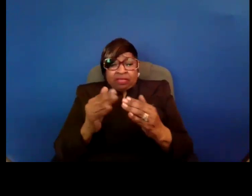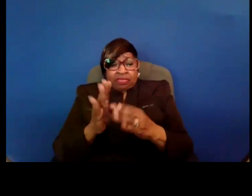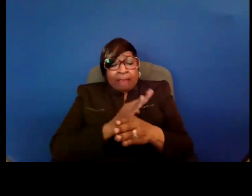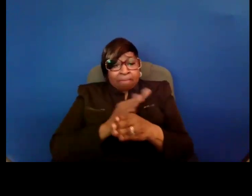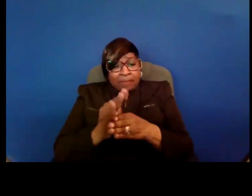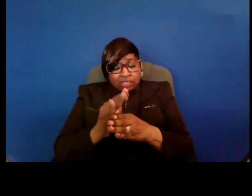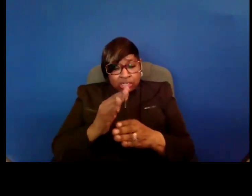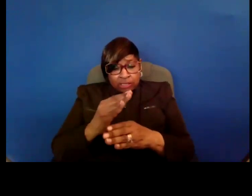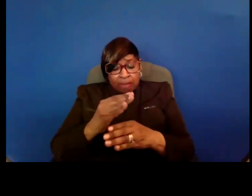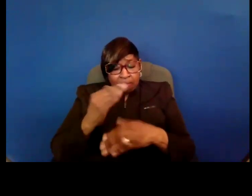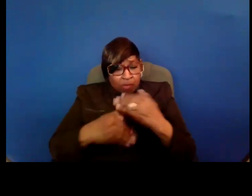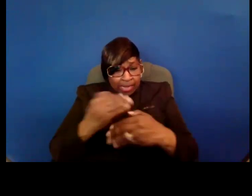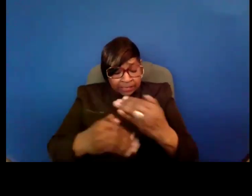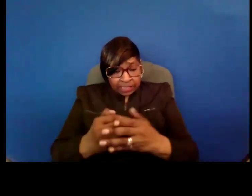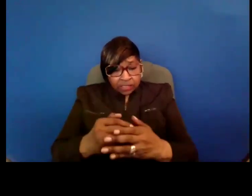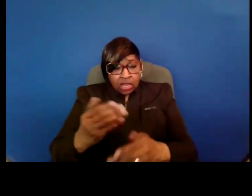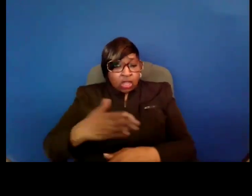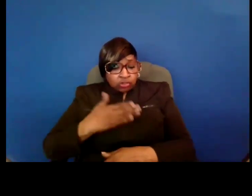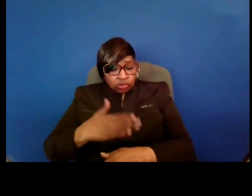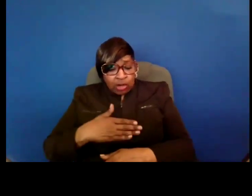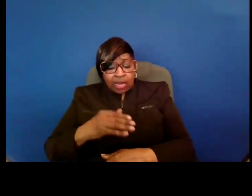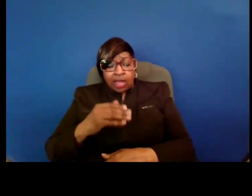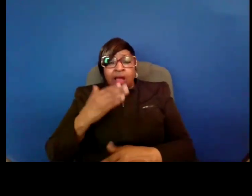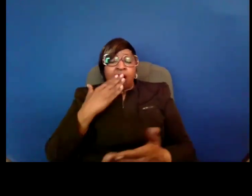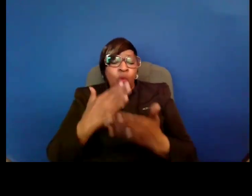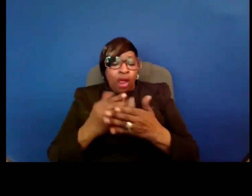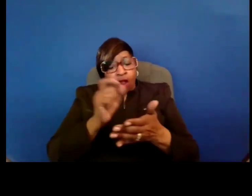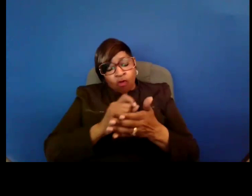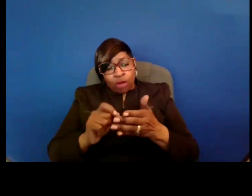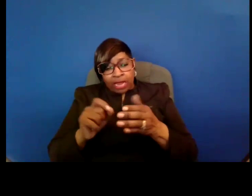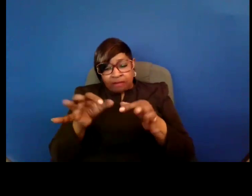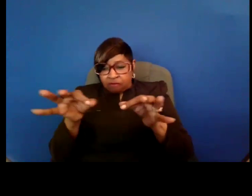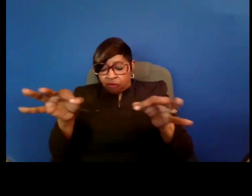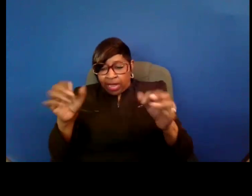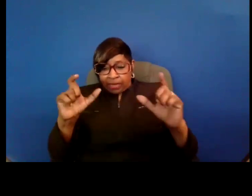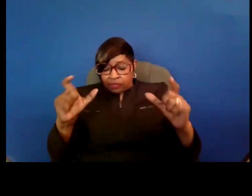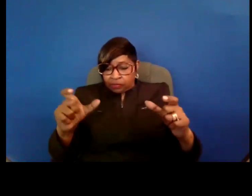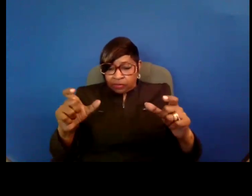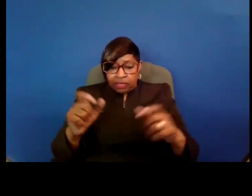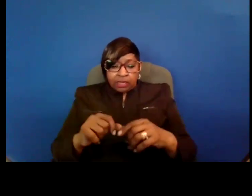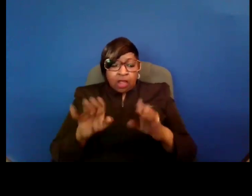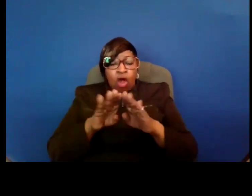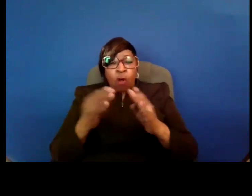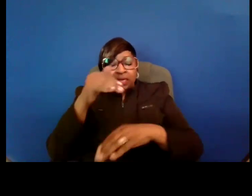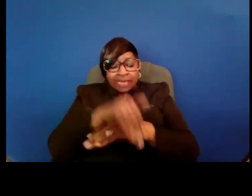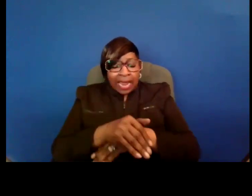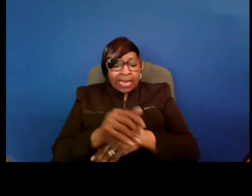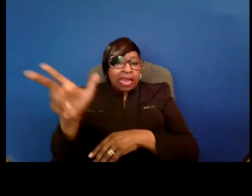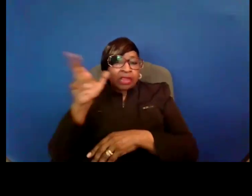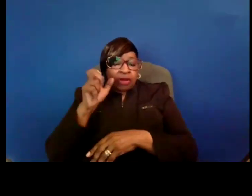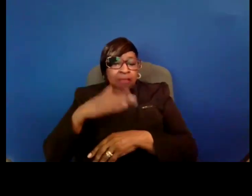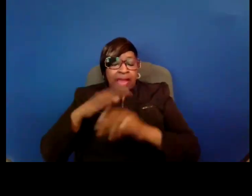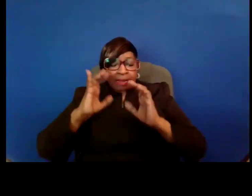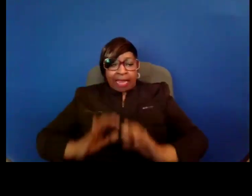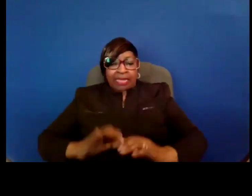right? Joy, a well-written phrase, a perfectly sung note, opening night, hearing my clients accepted a